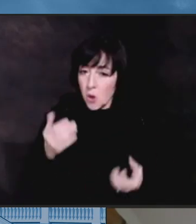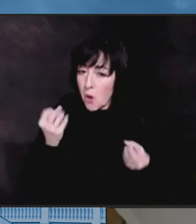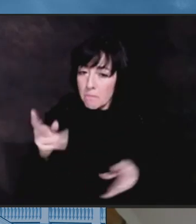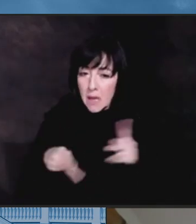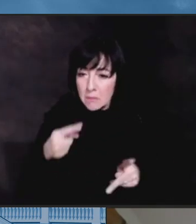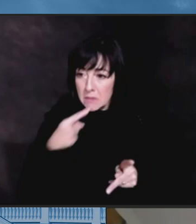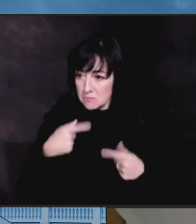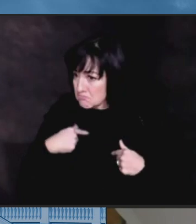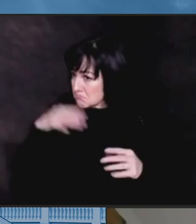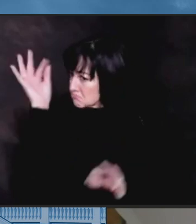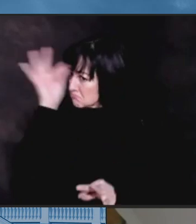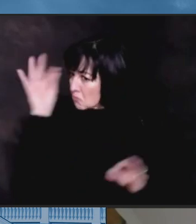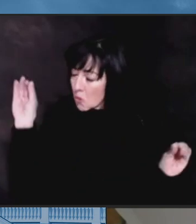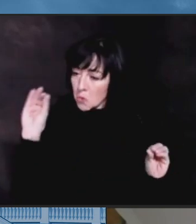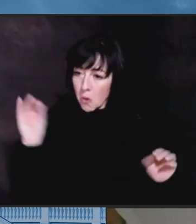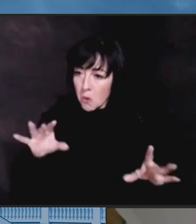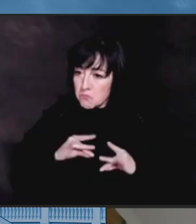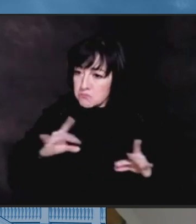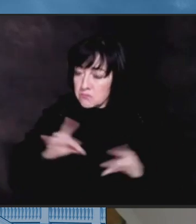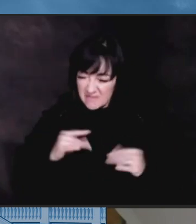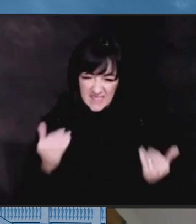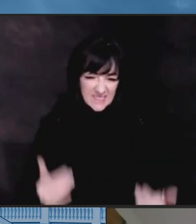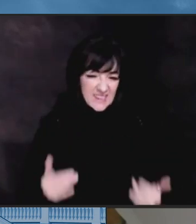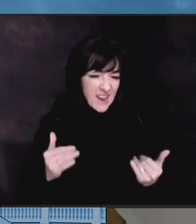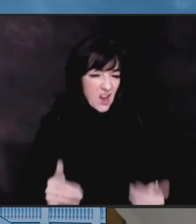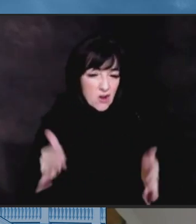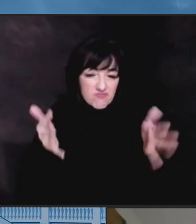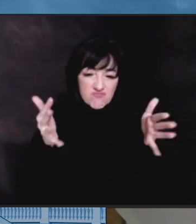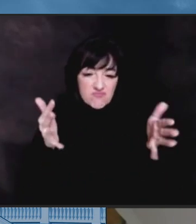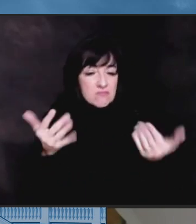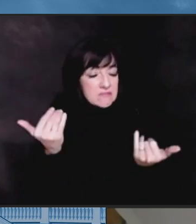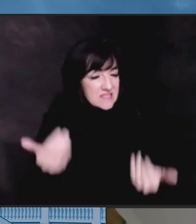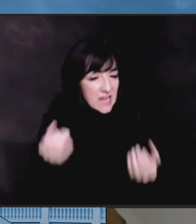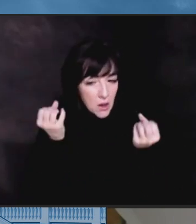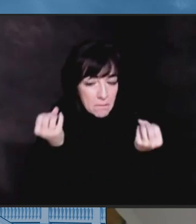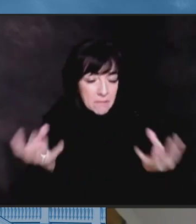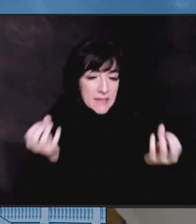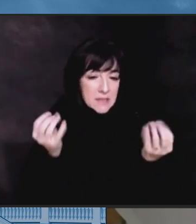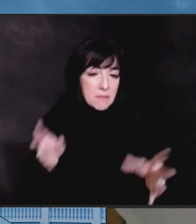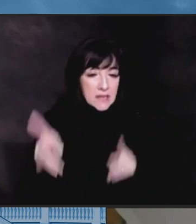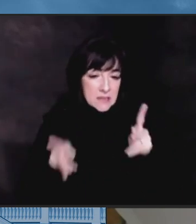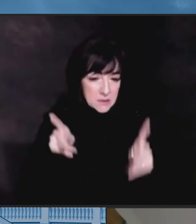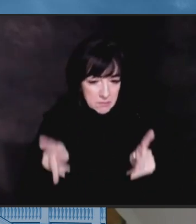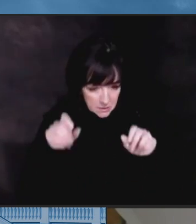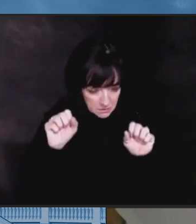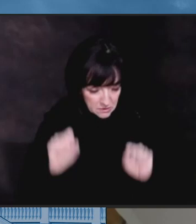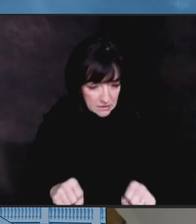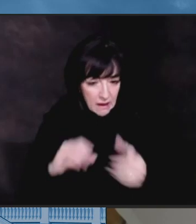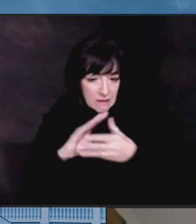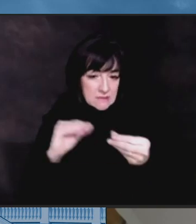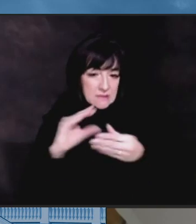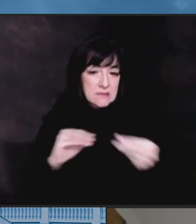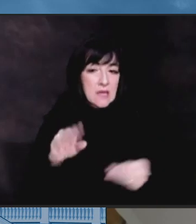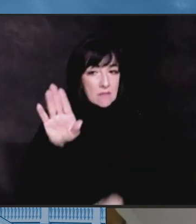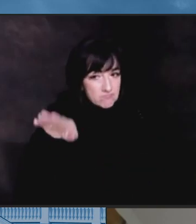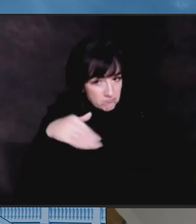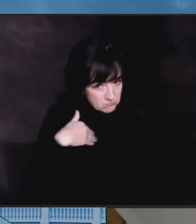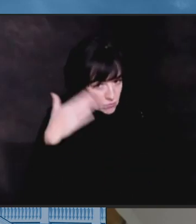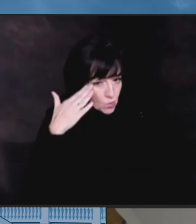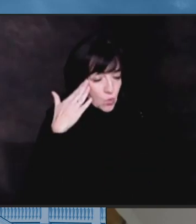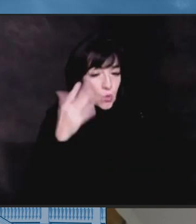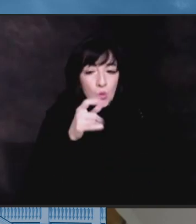worried about coming down with a significant a positive test as well. So if you look at the 90-day